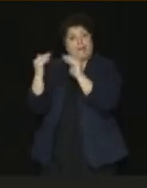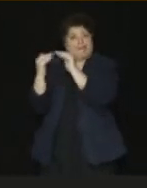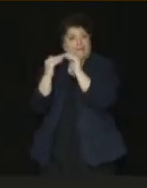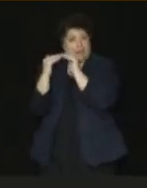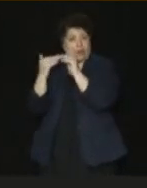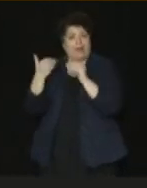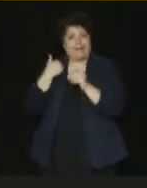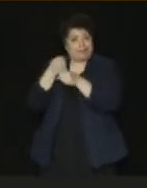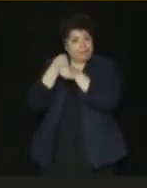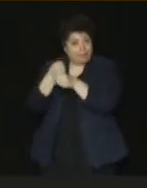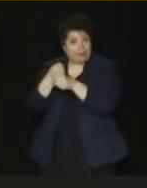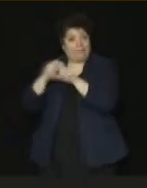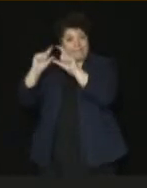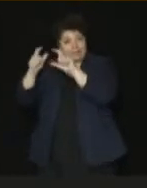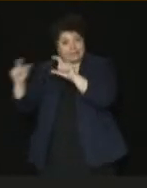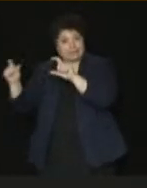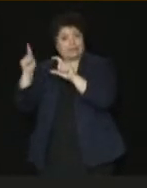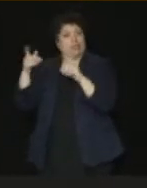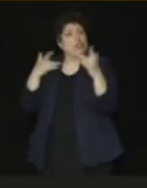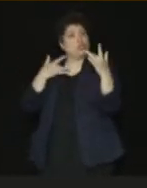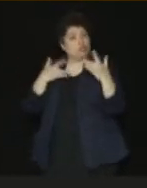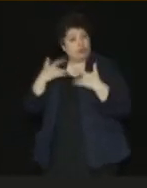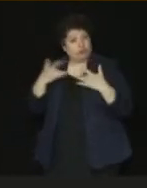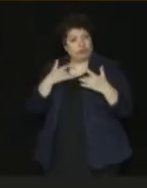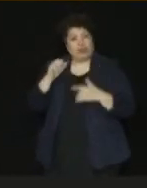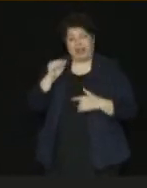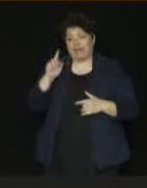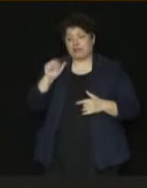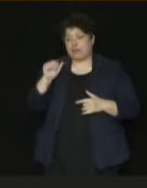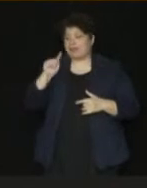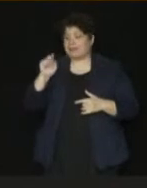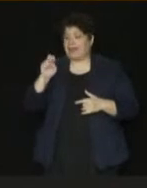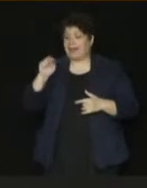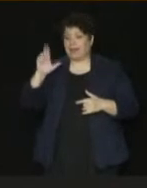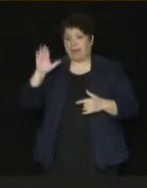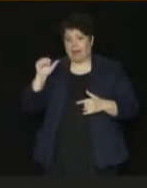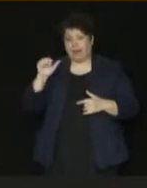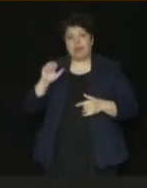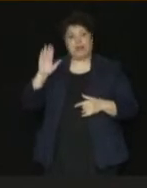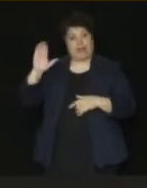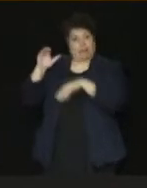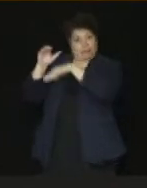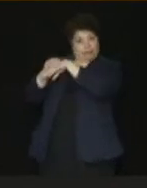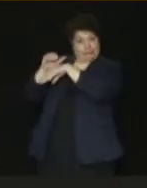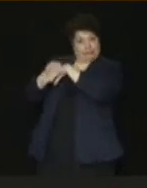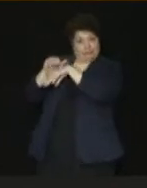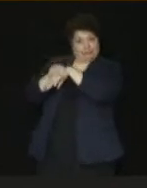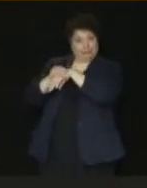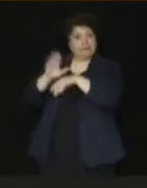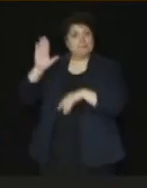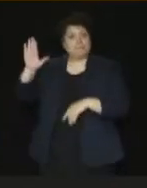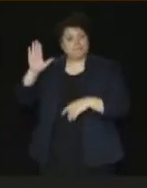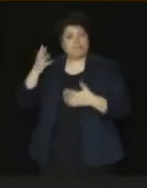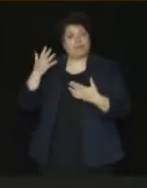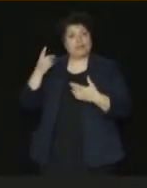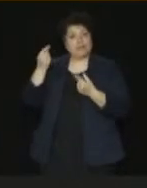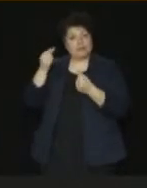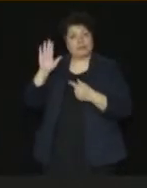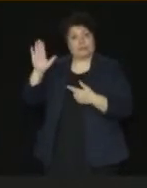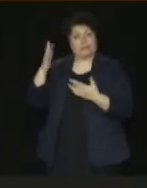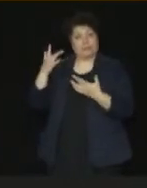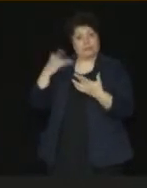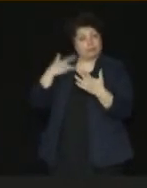certain concerns around AstraZeneca and Great Britain, for example, that is preoccupying Europe, but